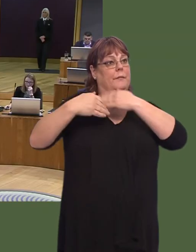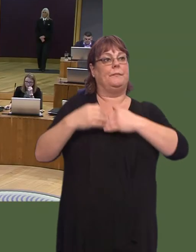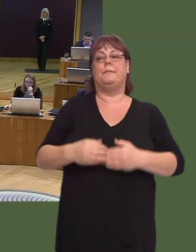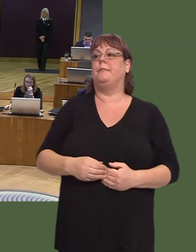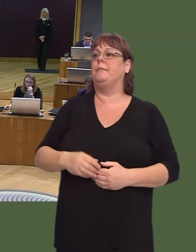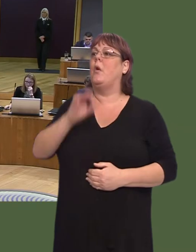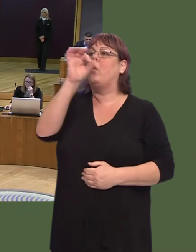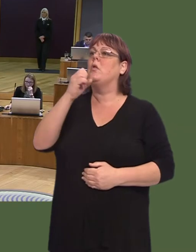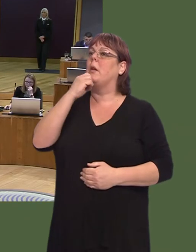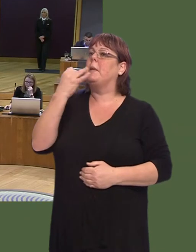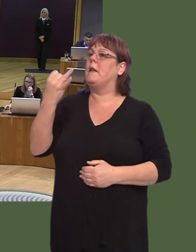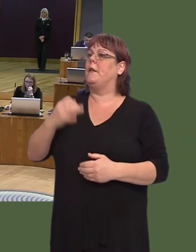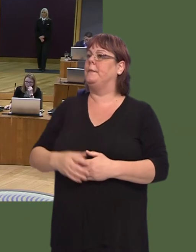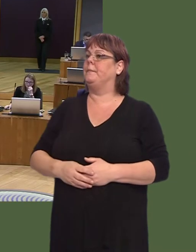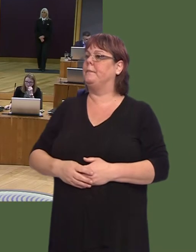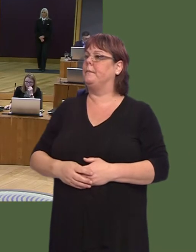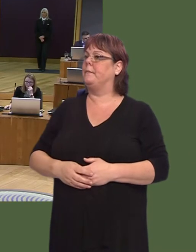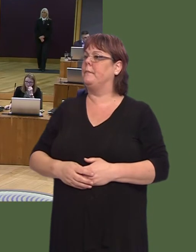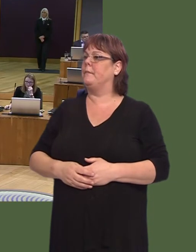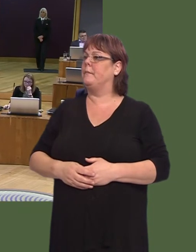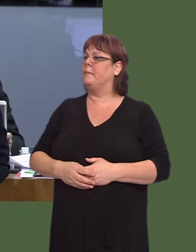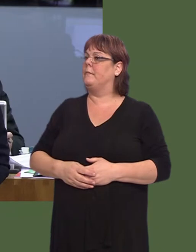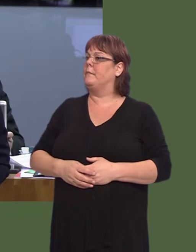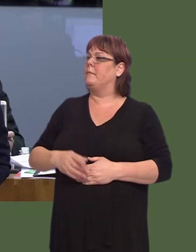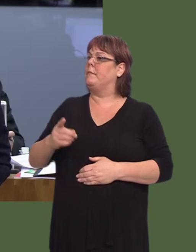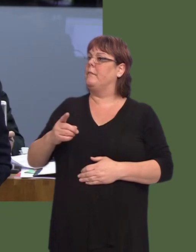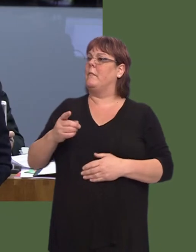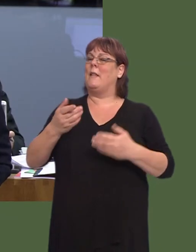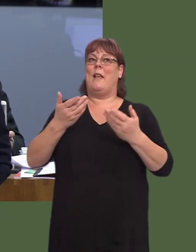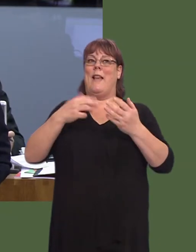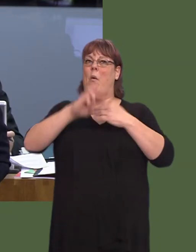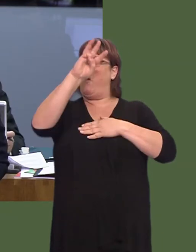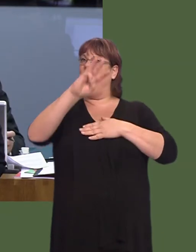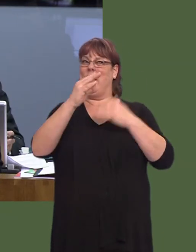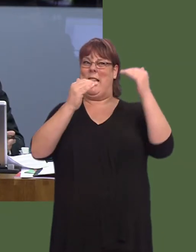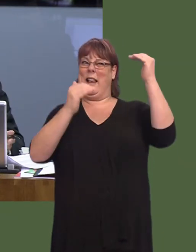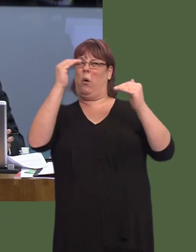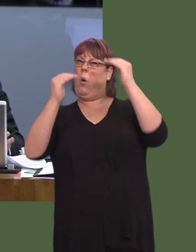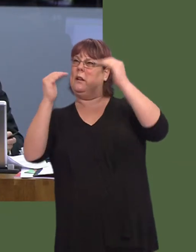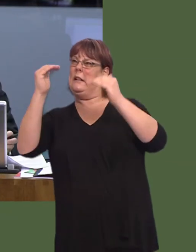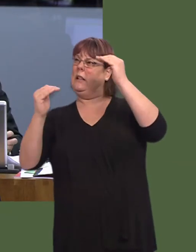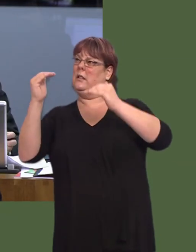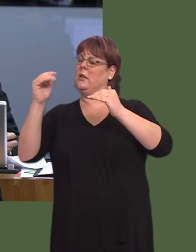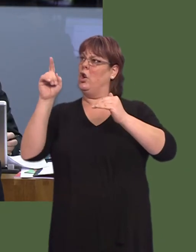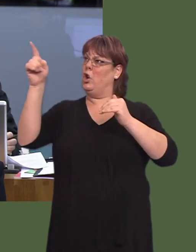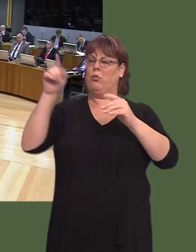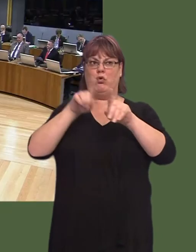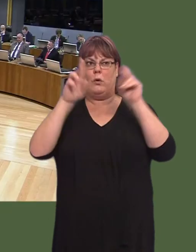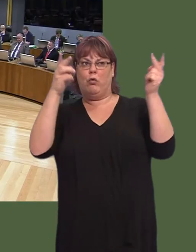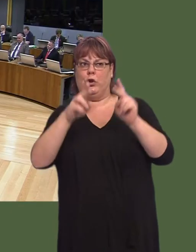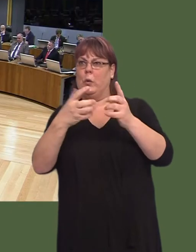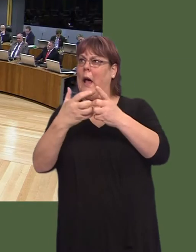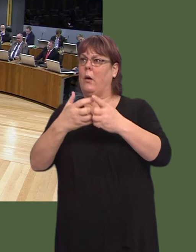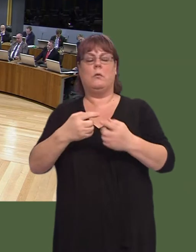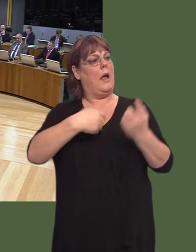Miller. Will the First Minister make a statement on action that the Welsh Government is taking to reduce inequality in Wales? Yes, equality is central to the work of the